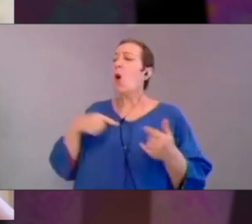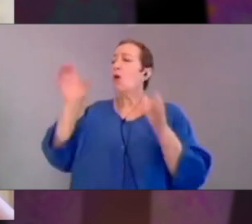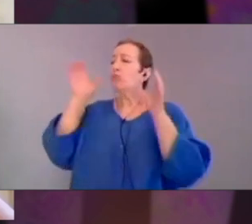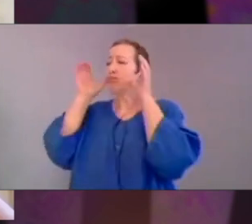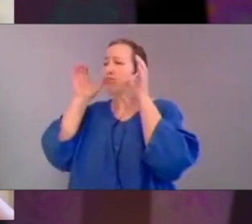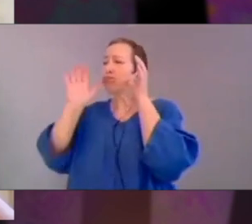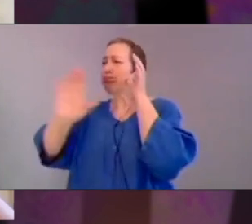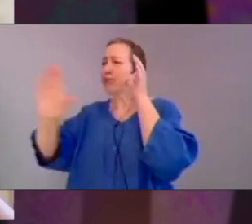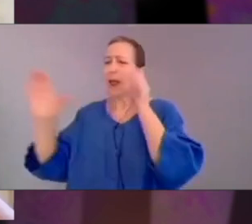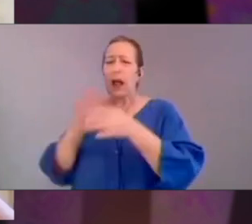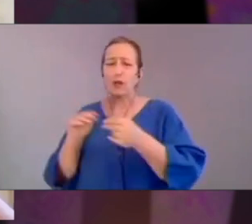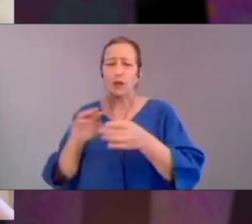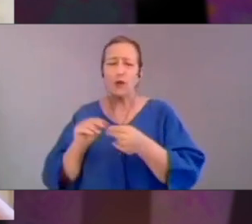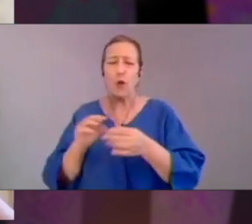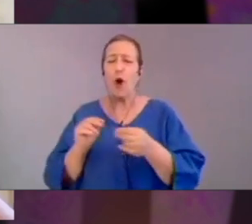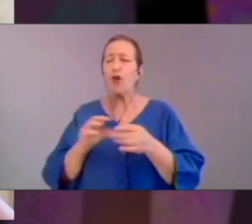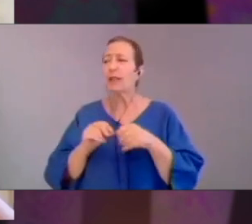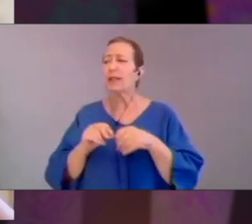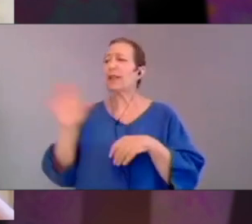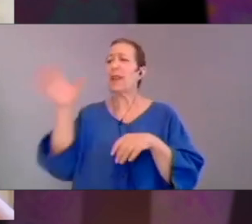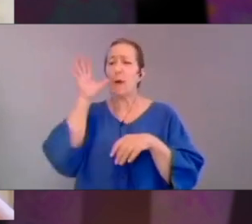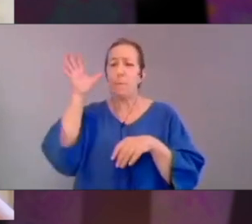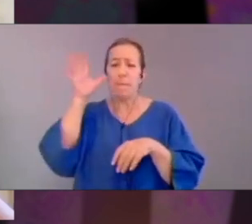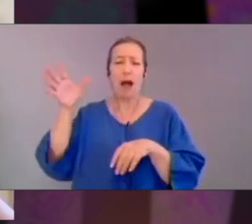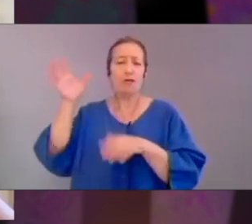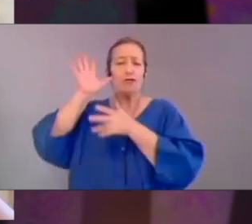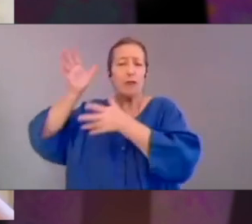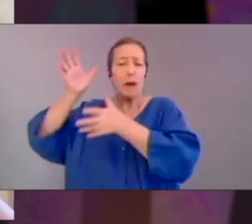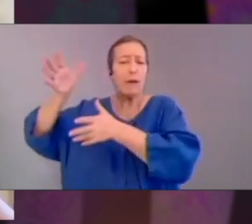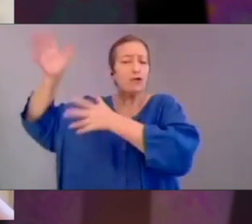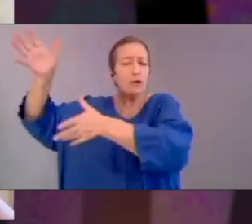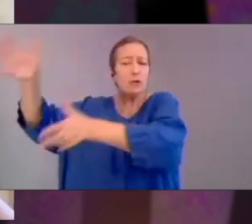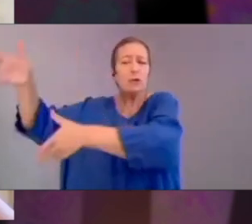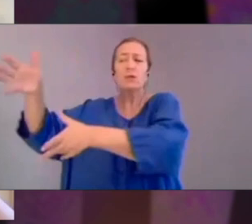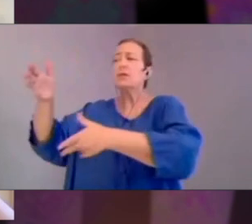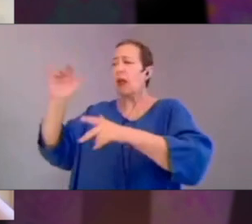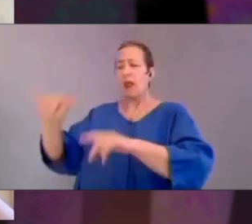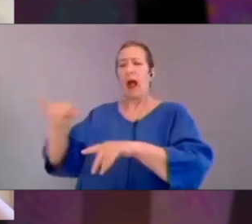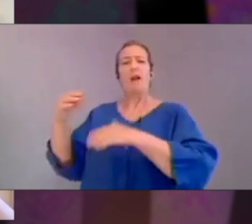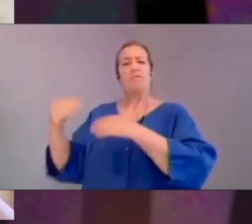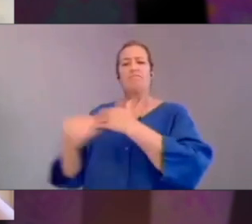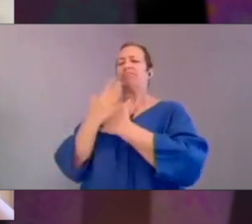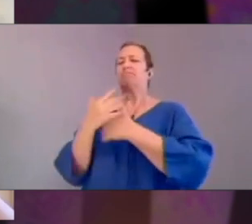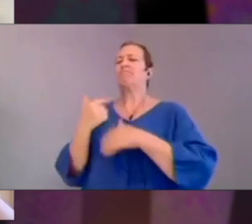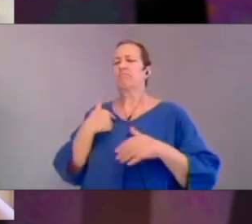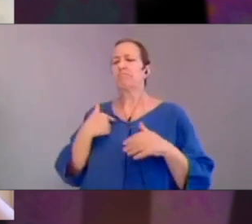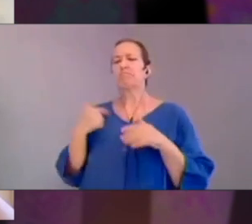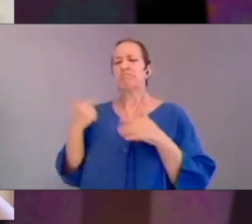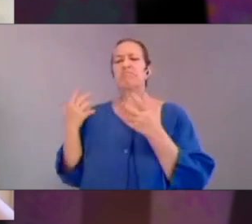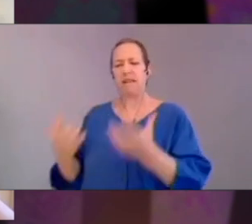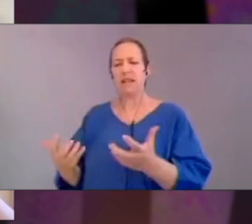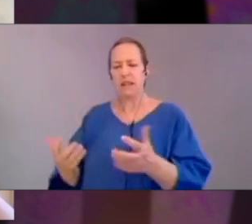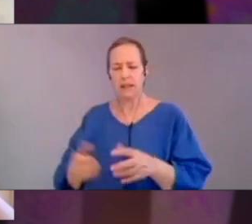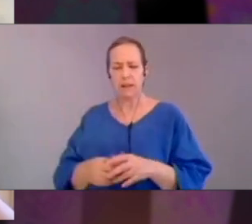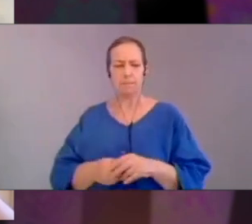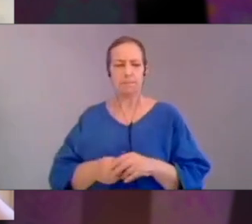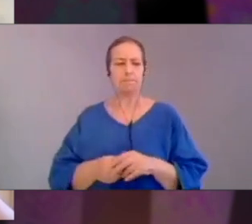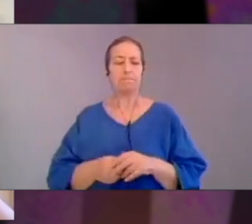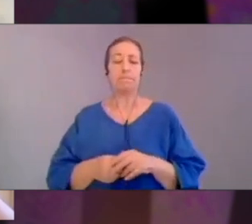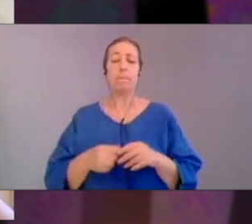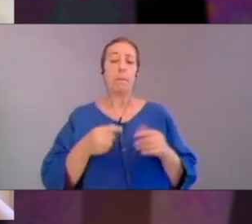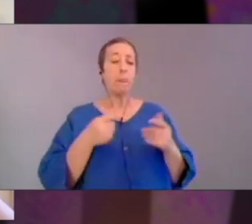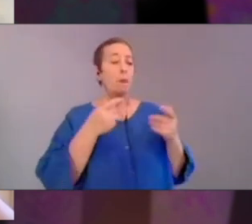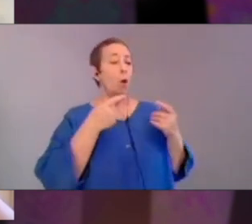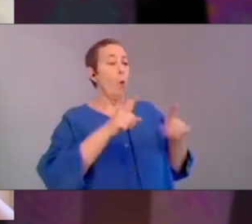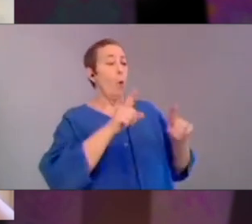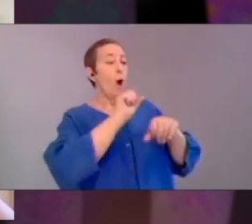grew up and on, really influenced me. And then in my work as an artist, much of